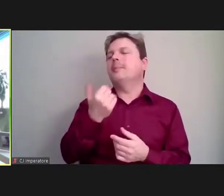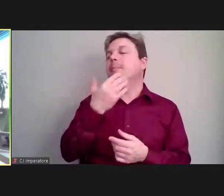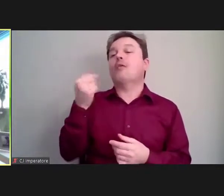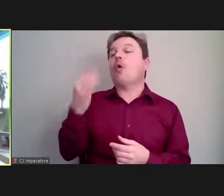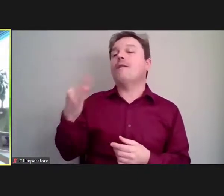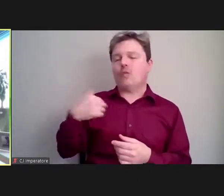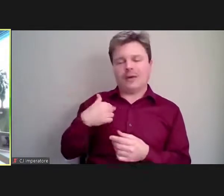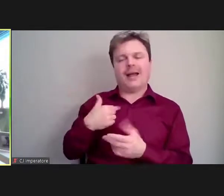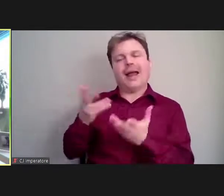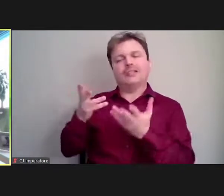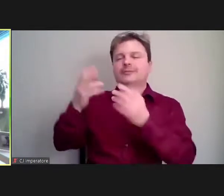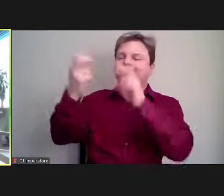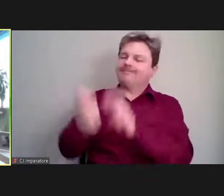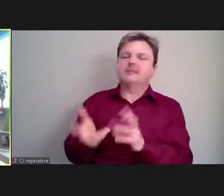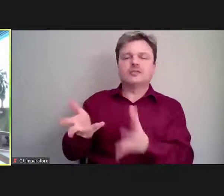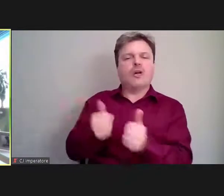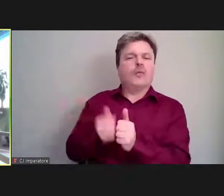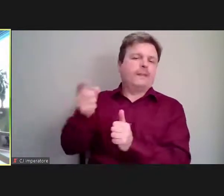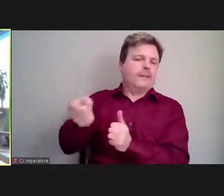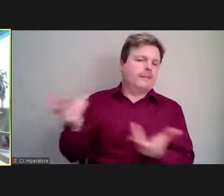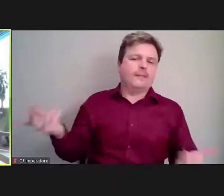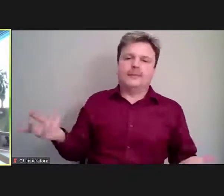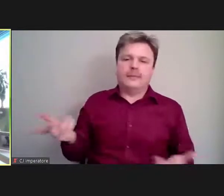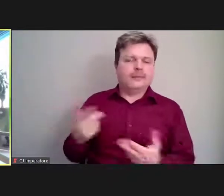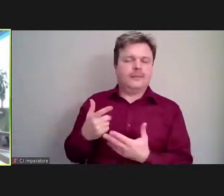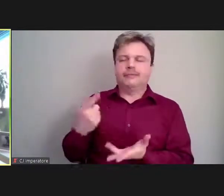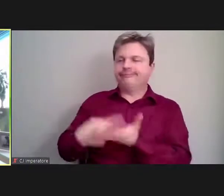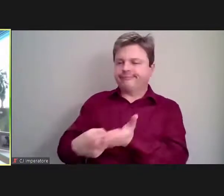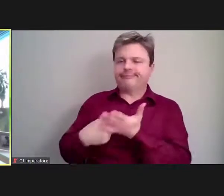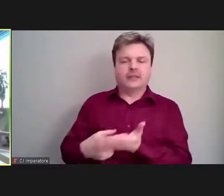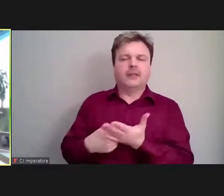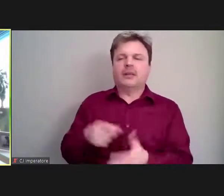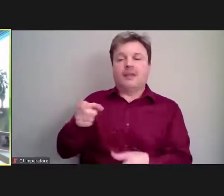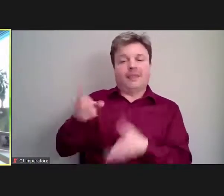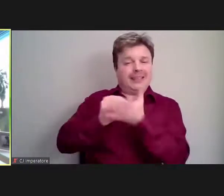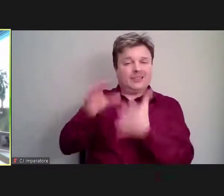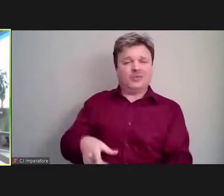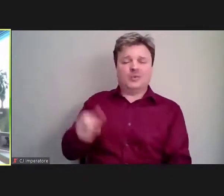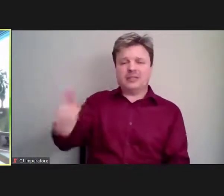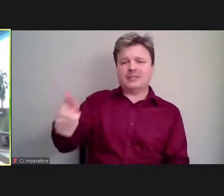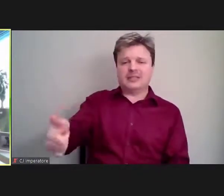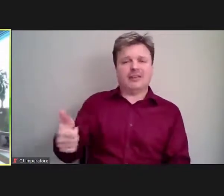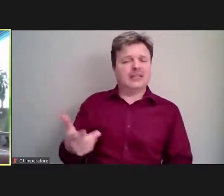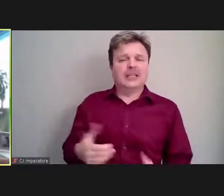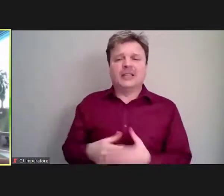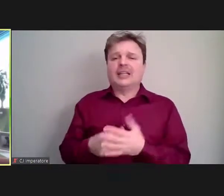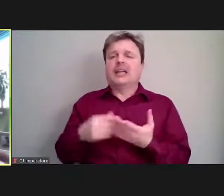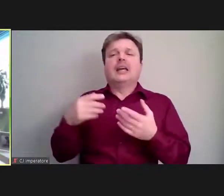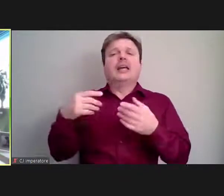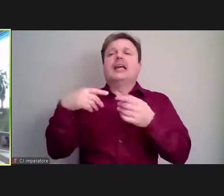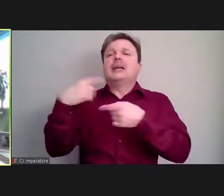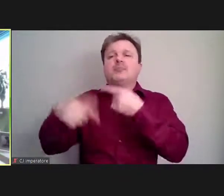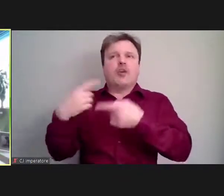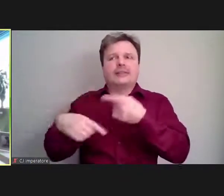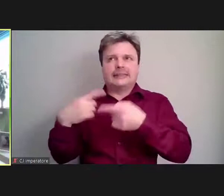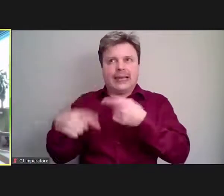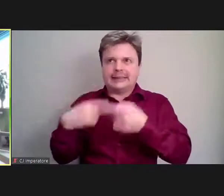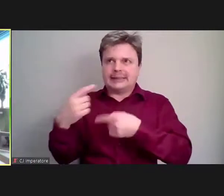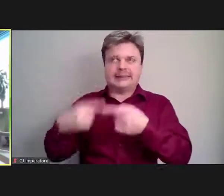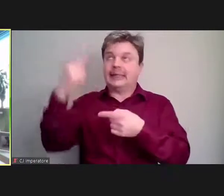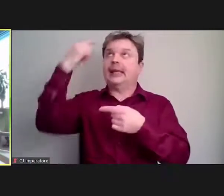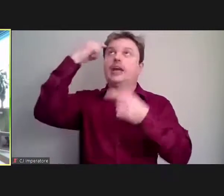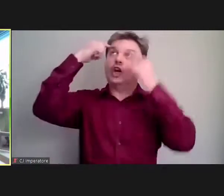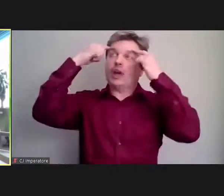Although, I mean, with this particular student, he just really, really was a, I just process it in here and then it comes out here. Like, he was just that